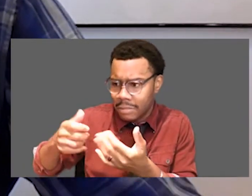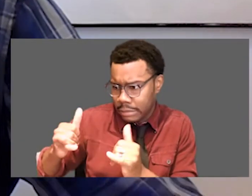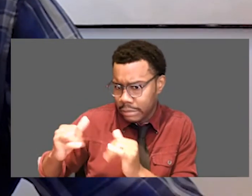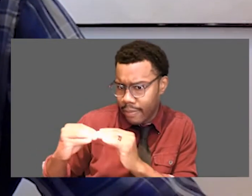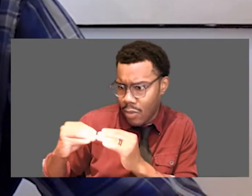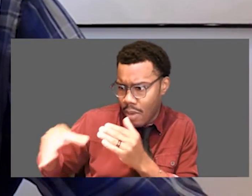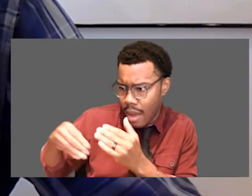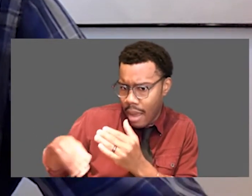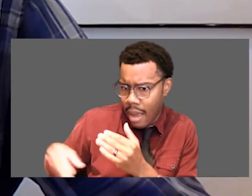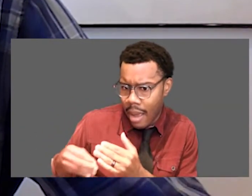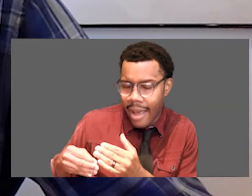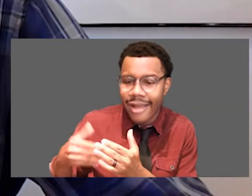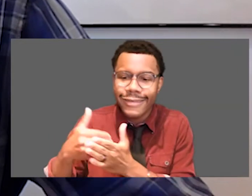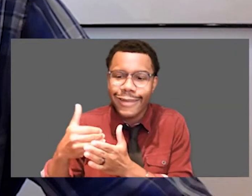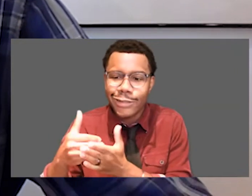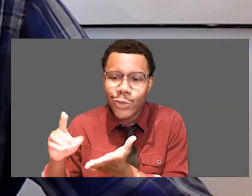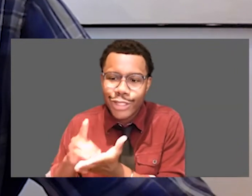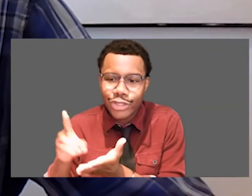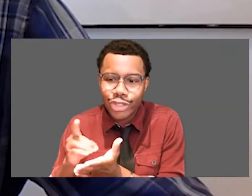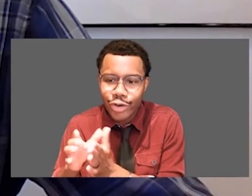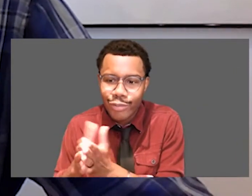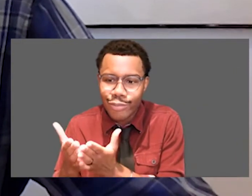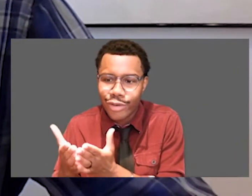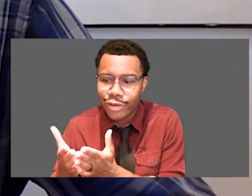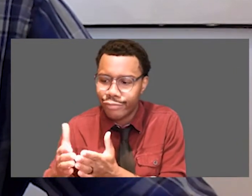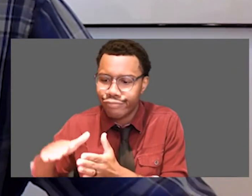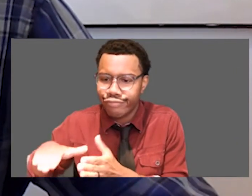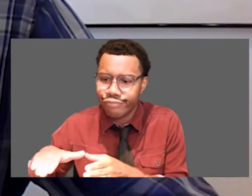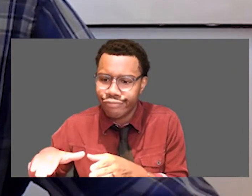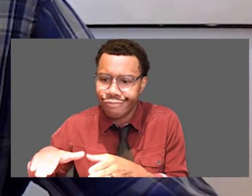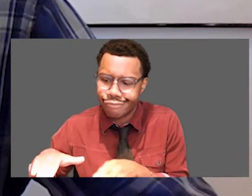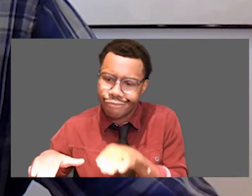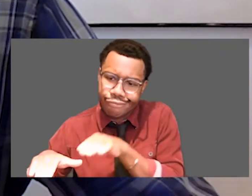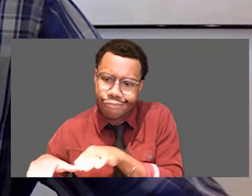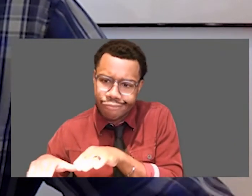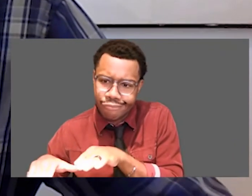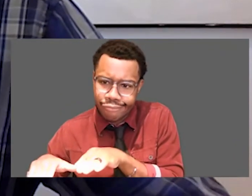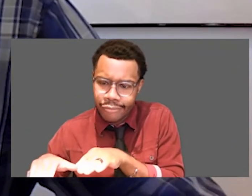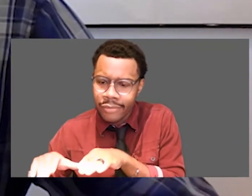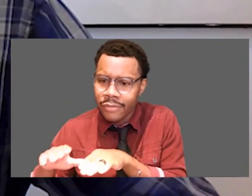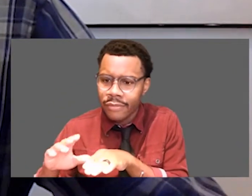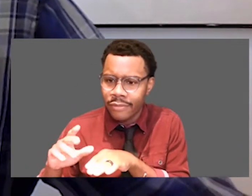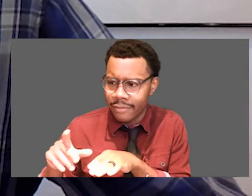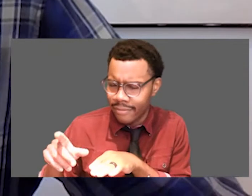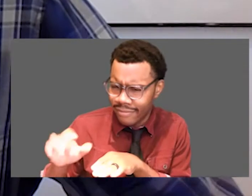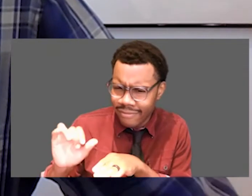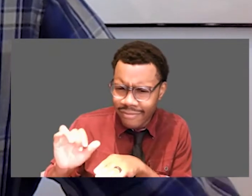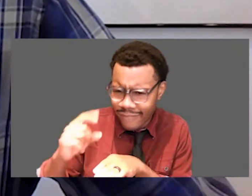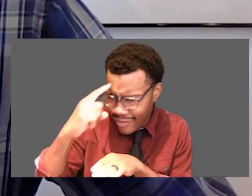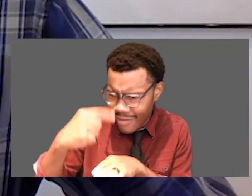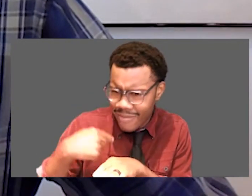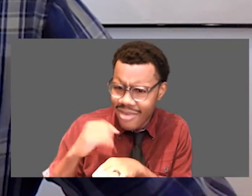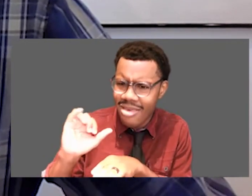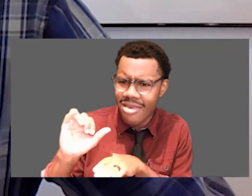12 years later, I still have his letters. Sadly, they're the only tangible things that I have